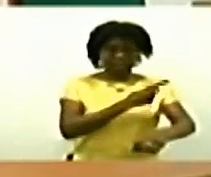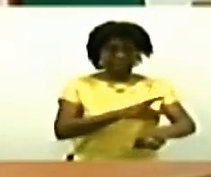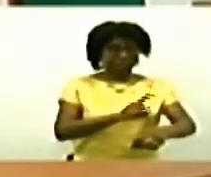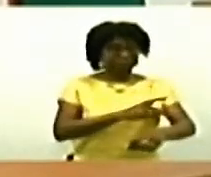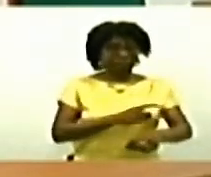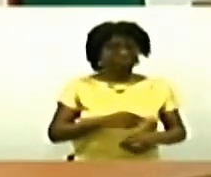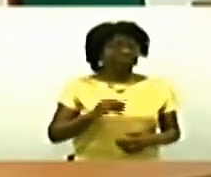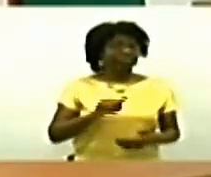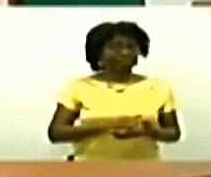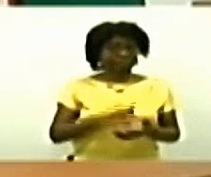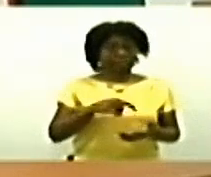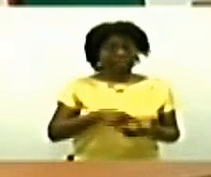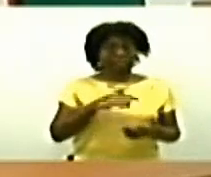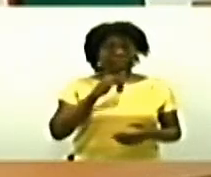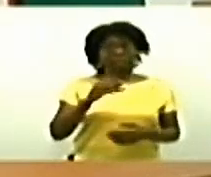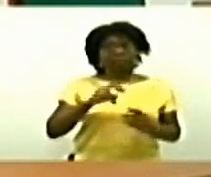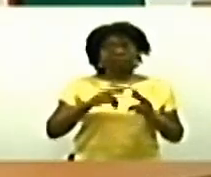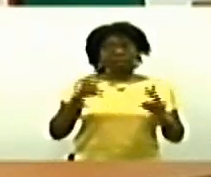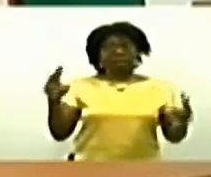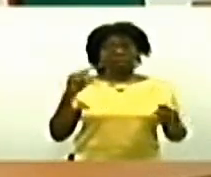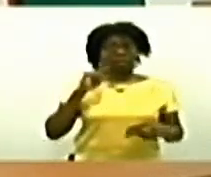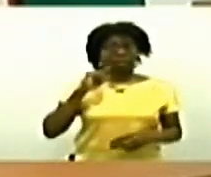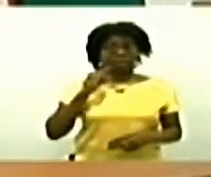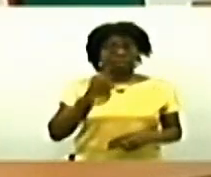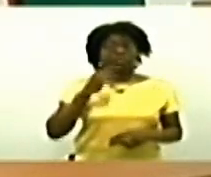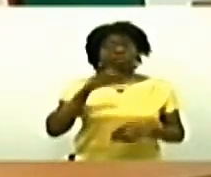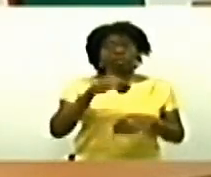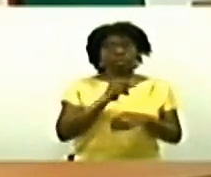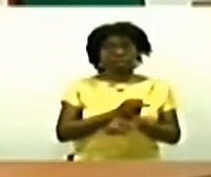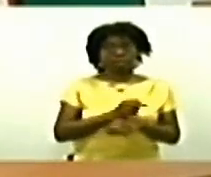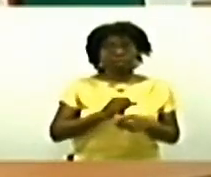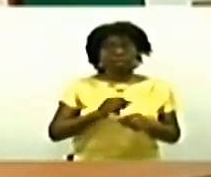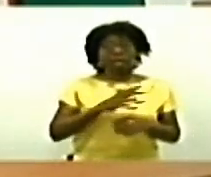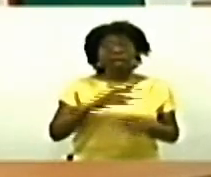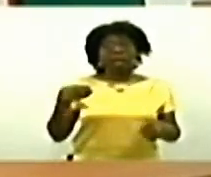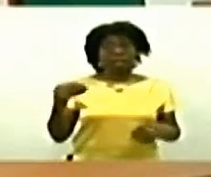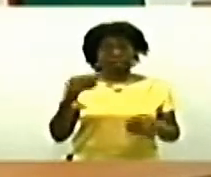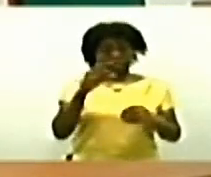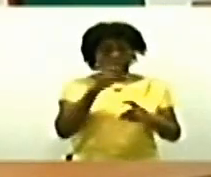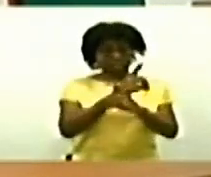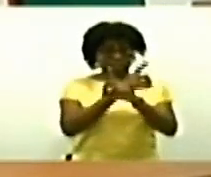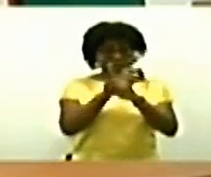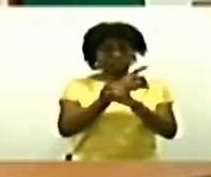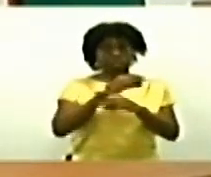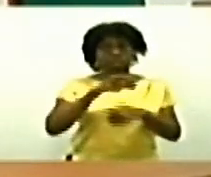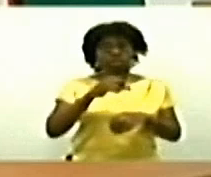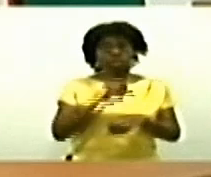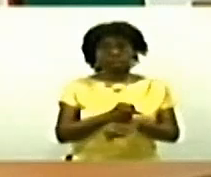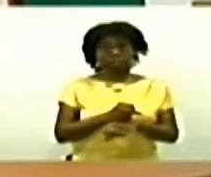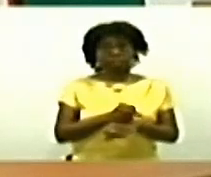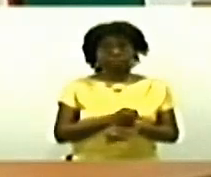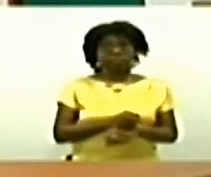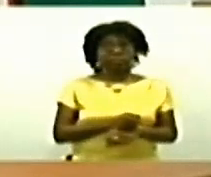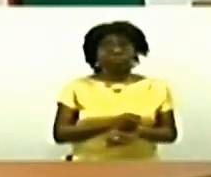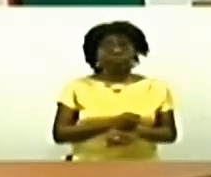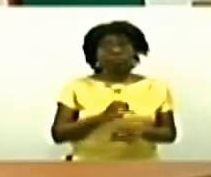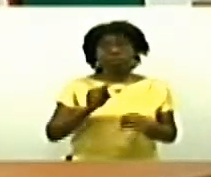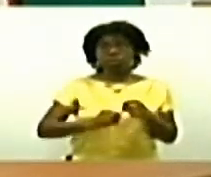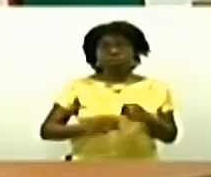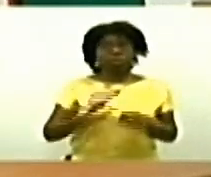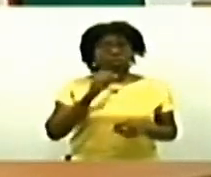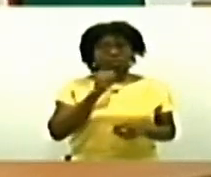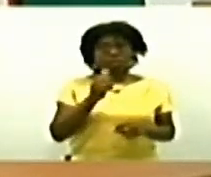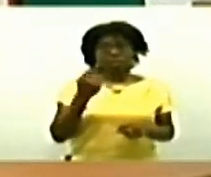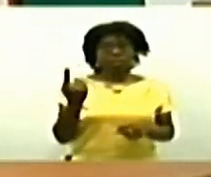serious job. Very, very, very serious and dangerous job. So it is not something